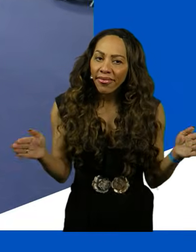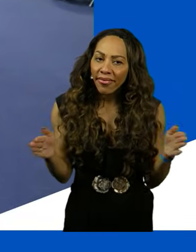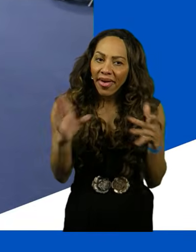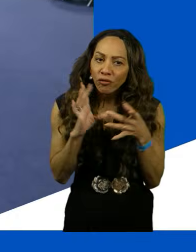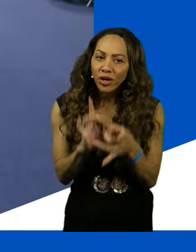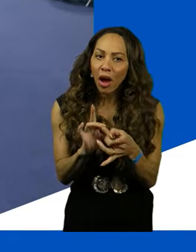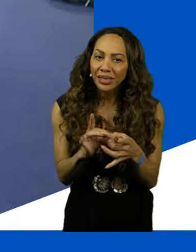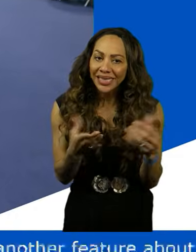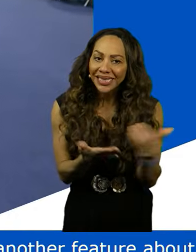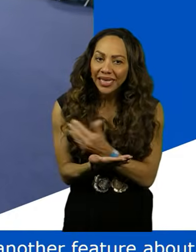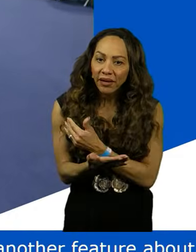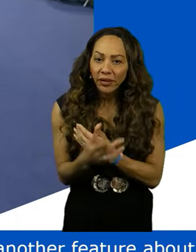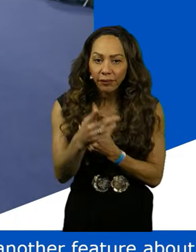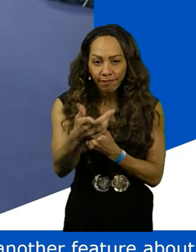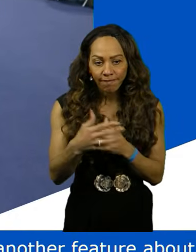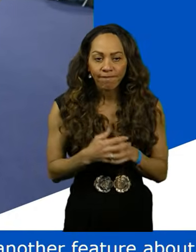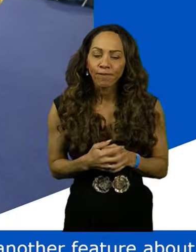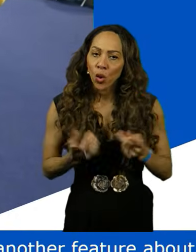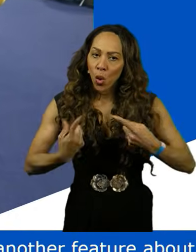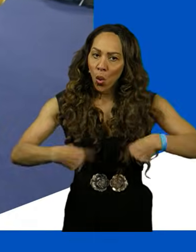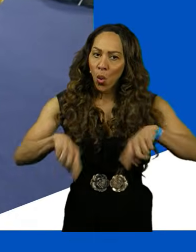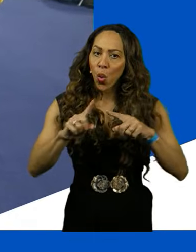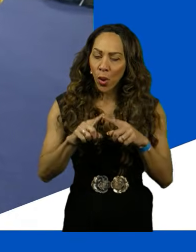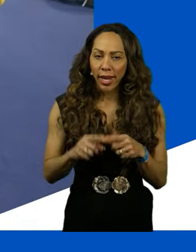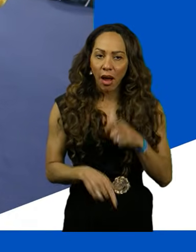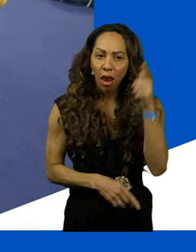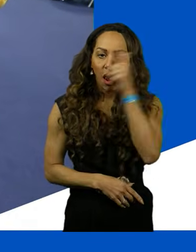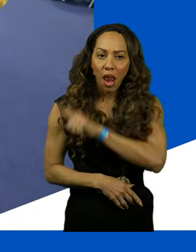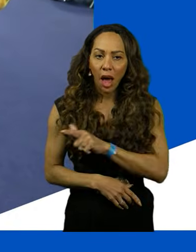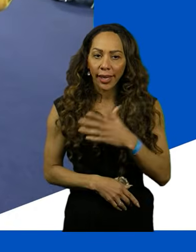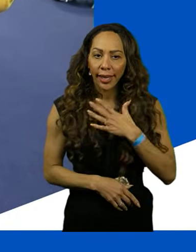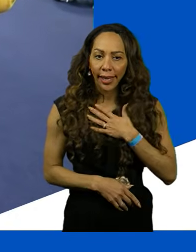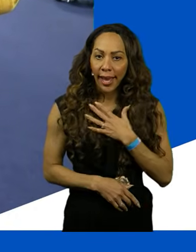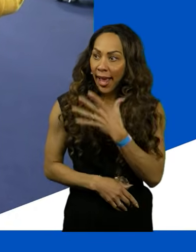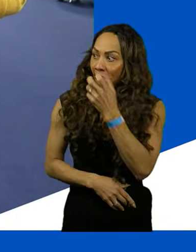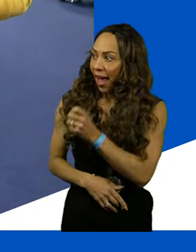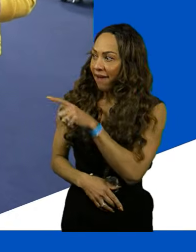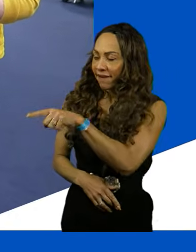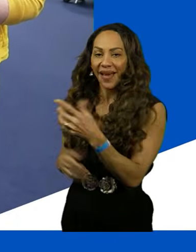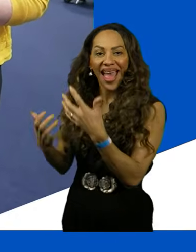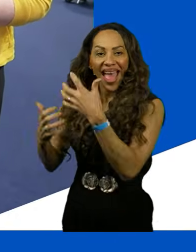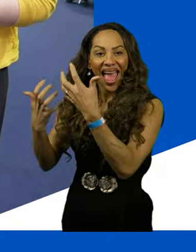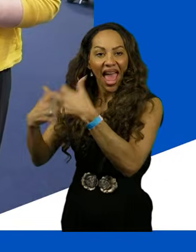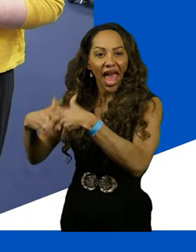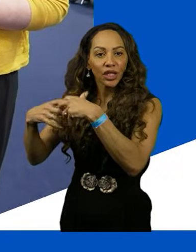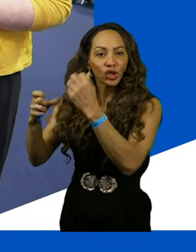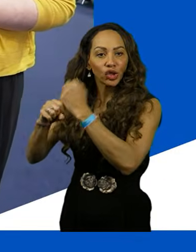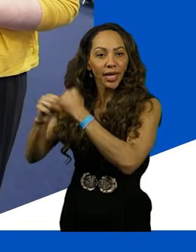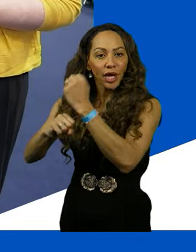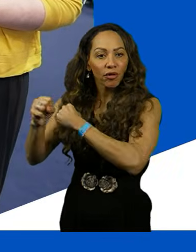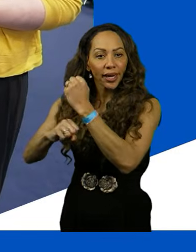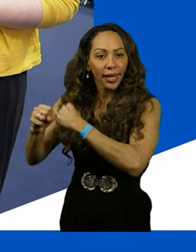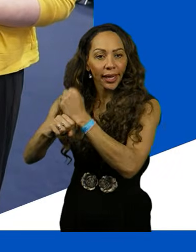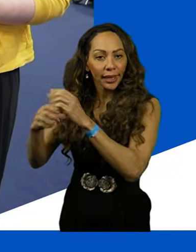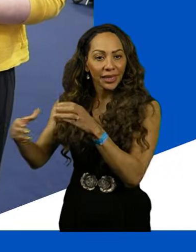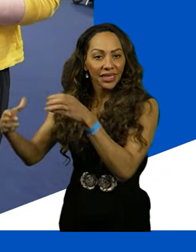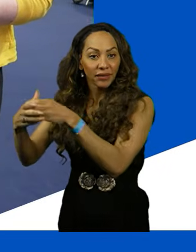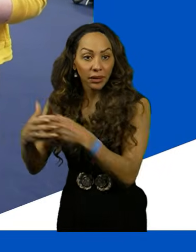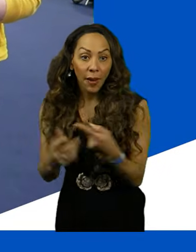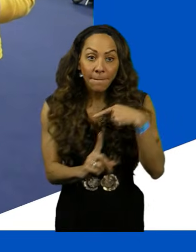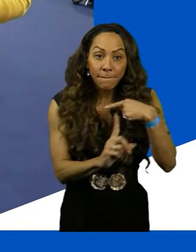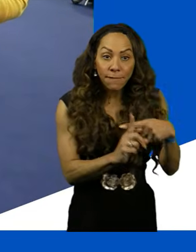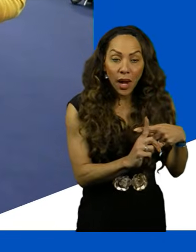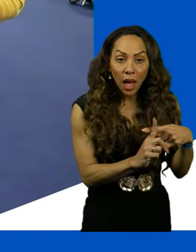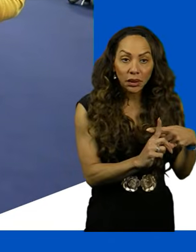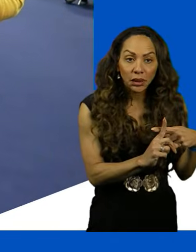at the automotive group, we are very fortunate. We have an engineering division and a manufacturing division.